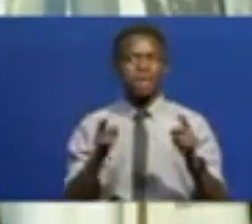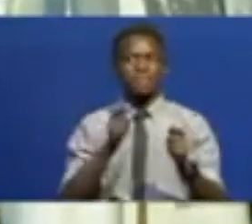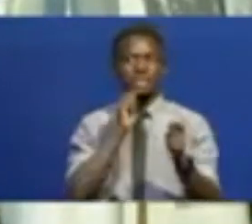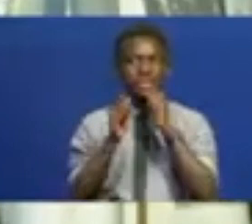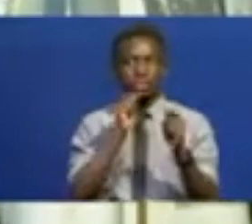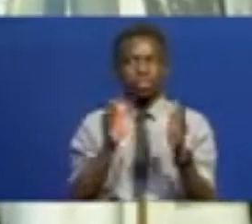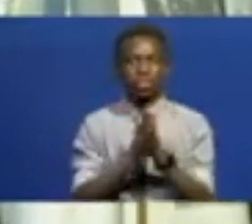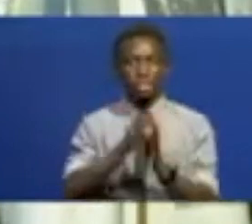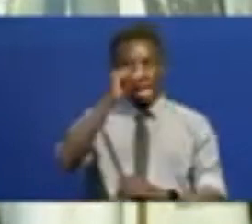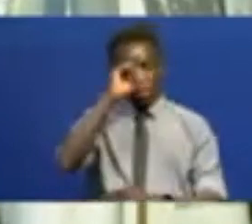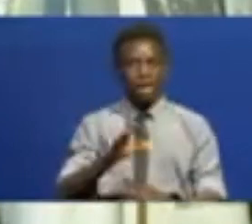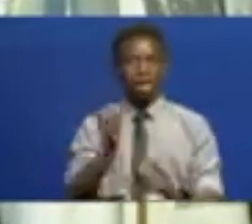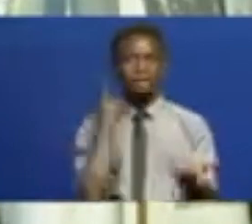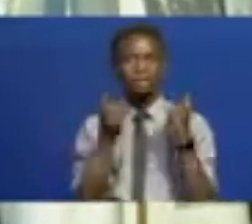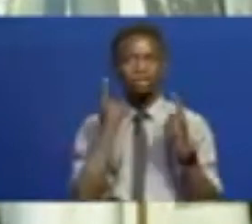governor of Kericho County.